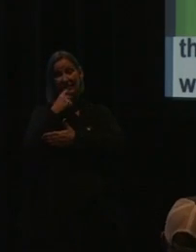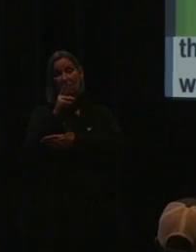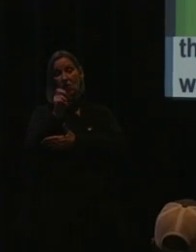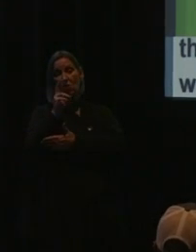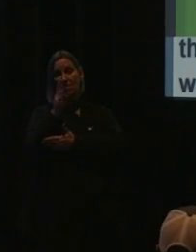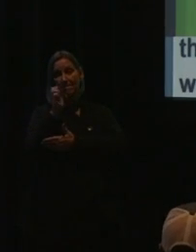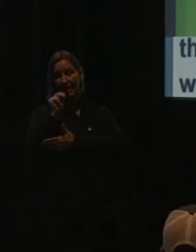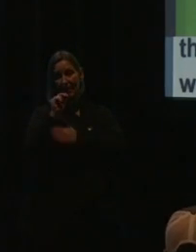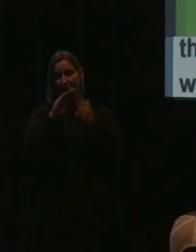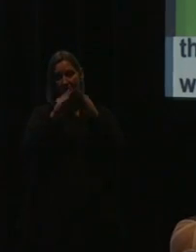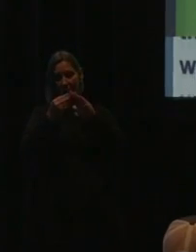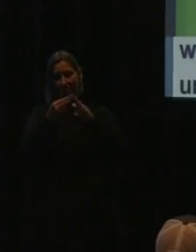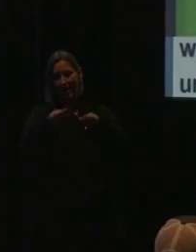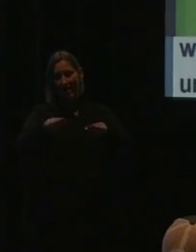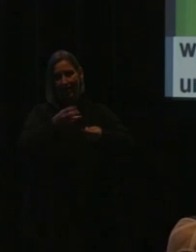Water.